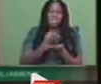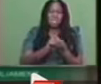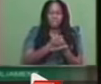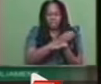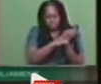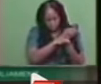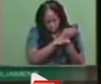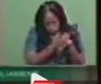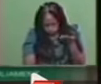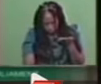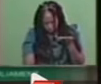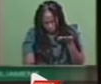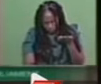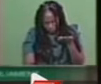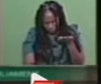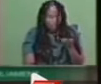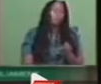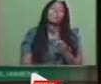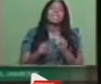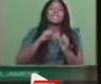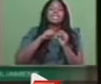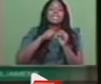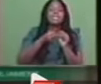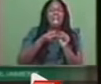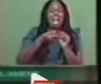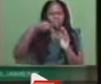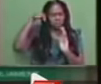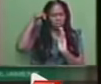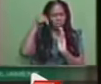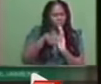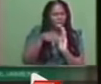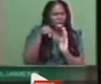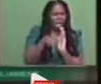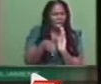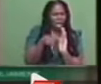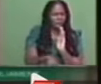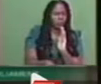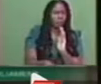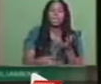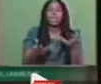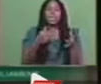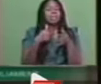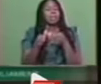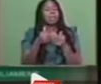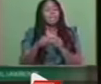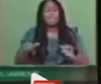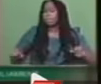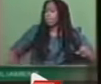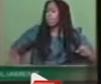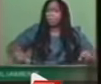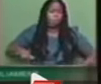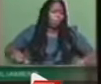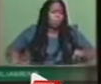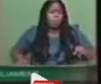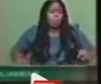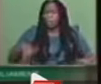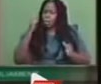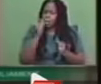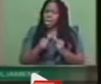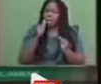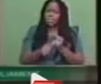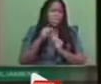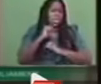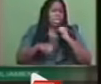recession under this PNM government. Despite boasting for years about stability, turnaround, growth, the evidence is